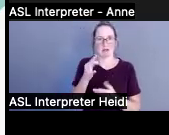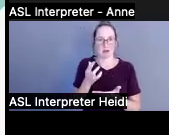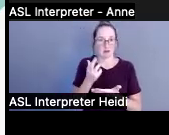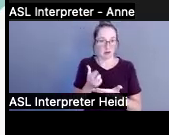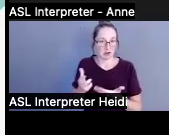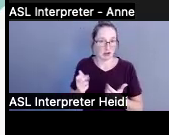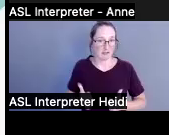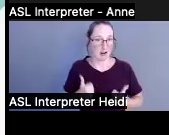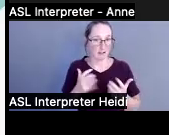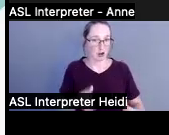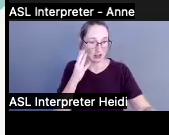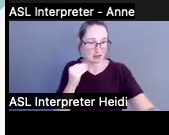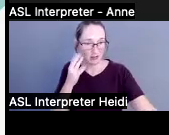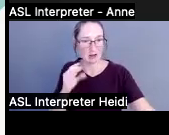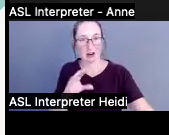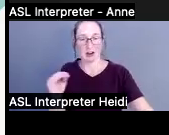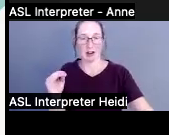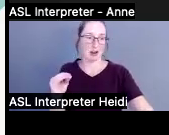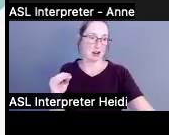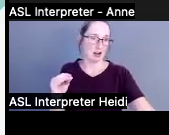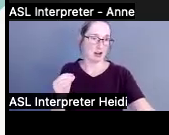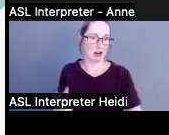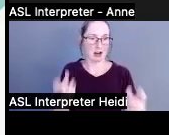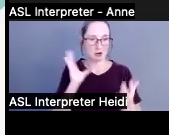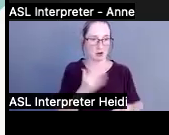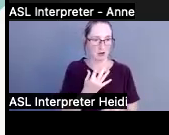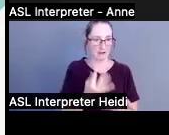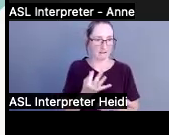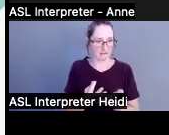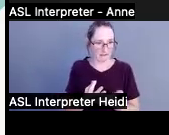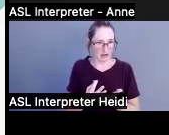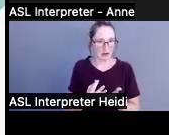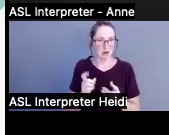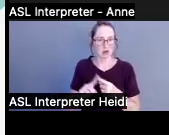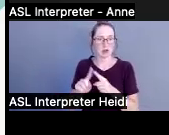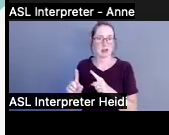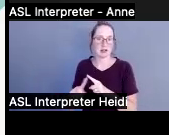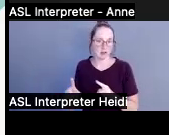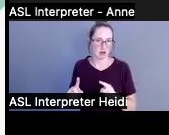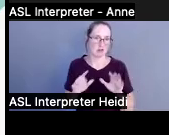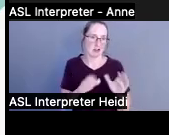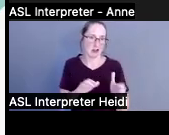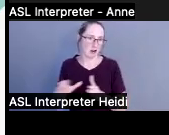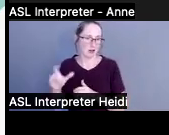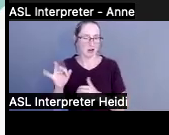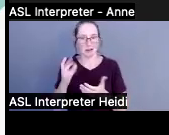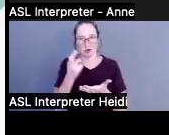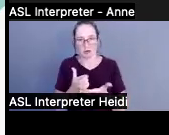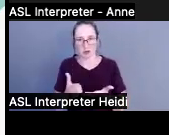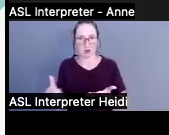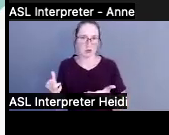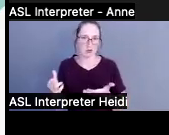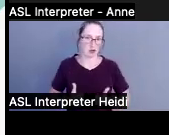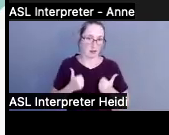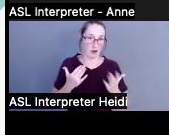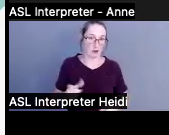resources survivors have and how much of our funding went towards those different categories of resources that